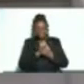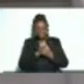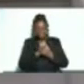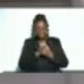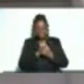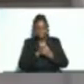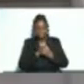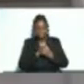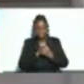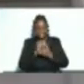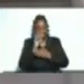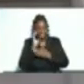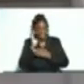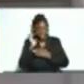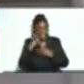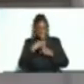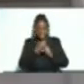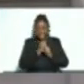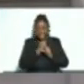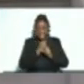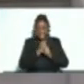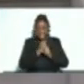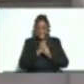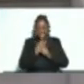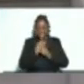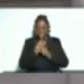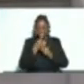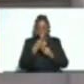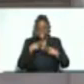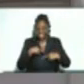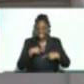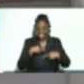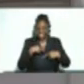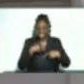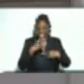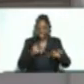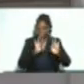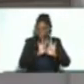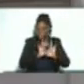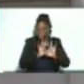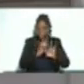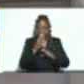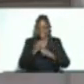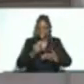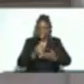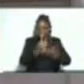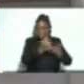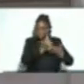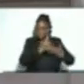practice. Instead, he made public health his priority and passionately implemented his deeply held